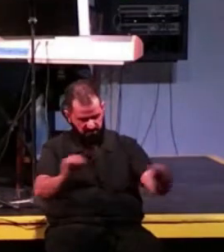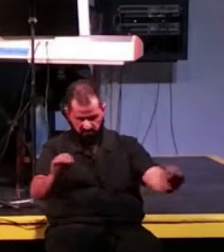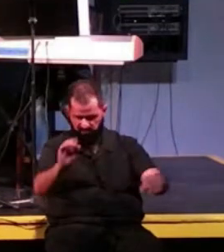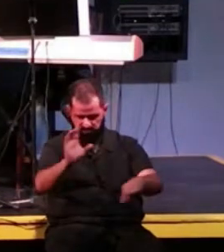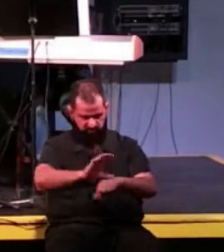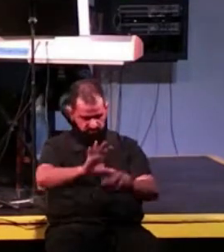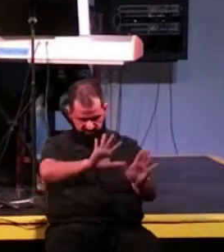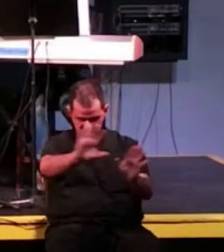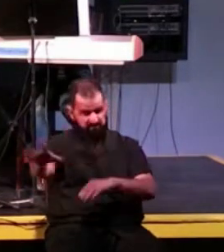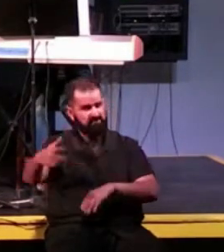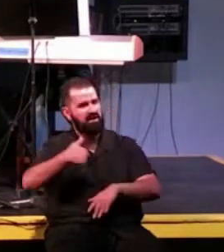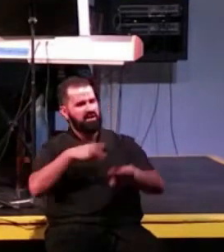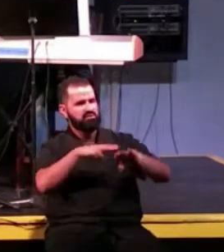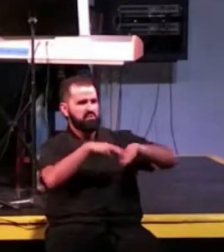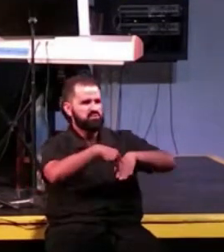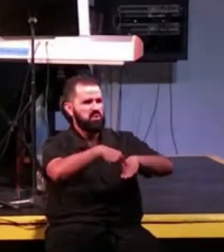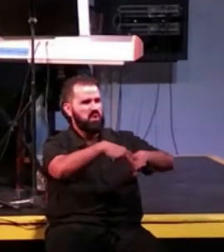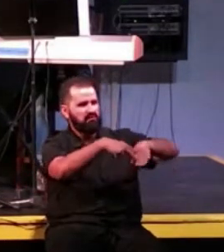I'm going to serve.